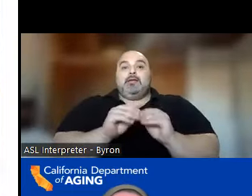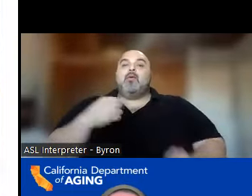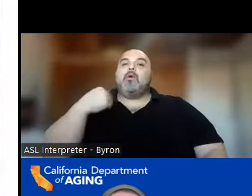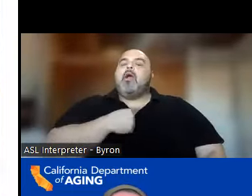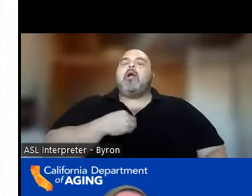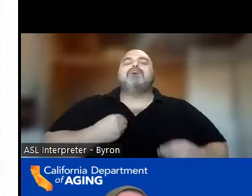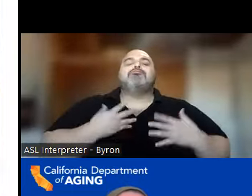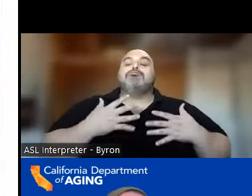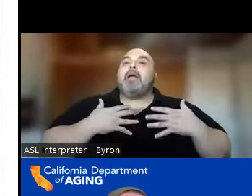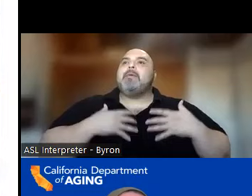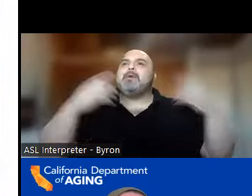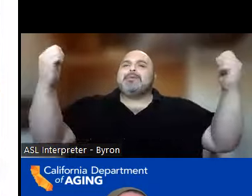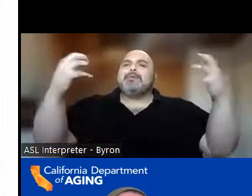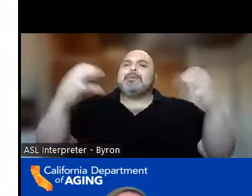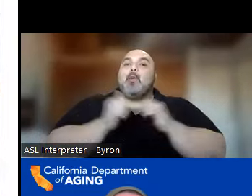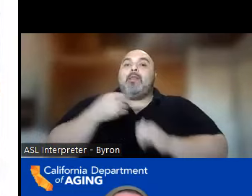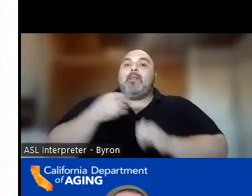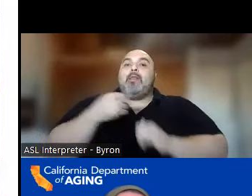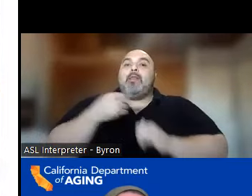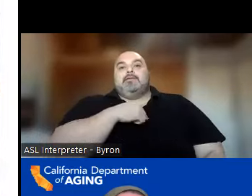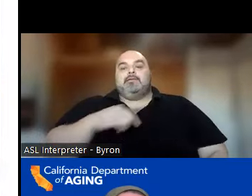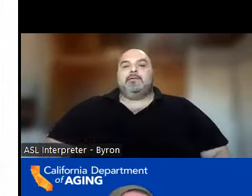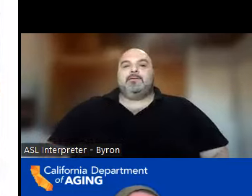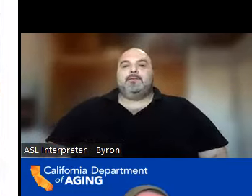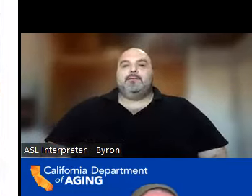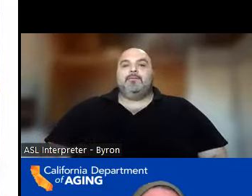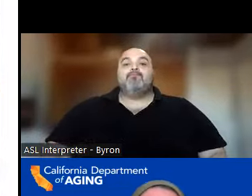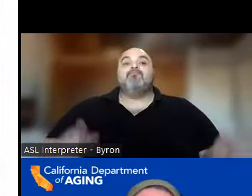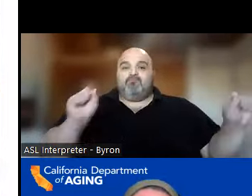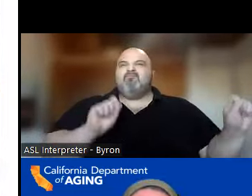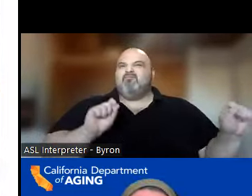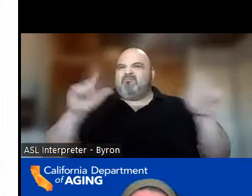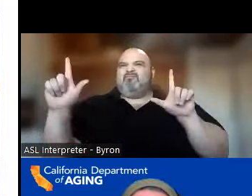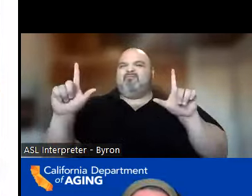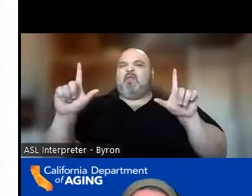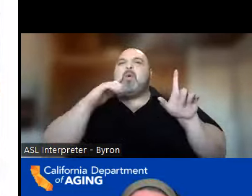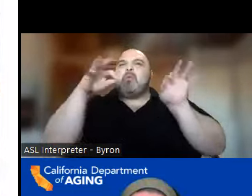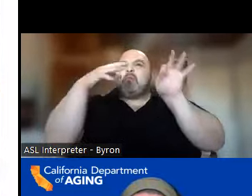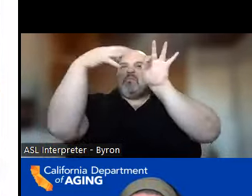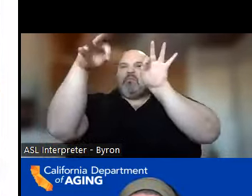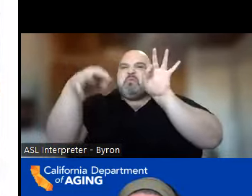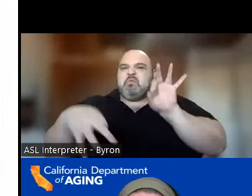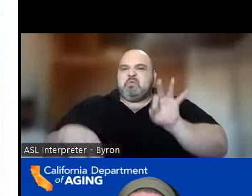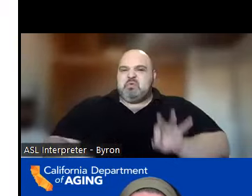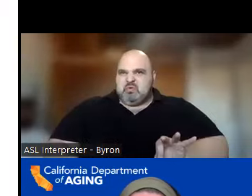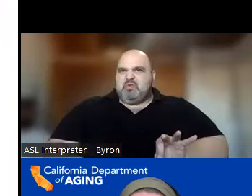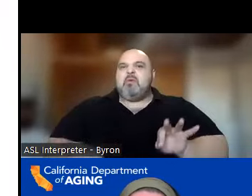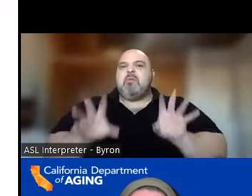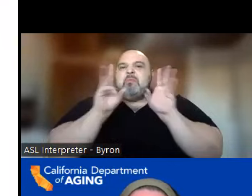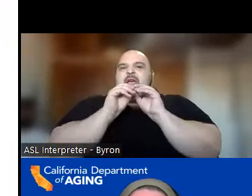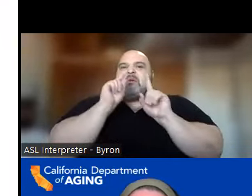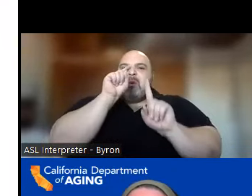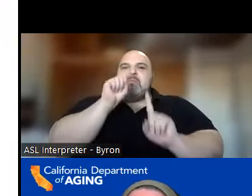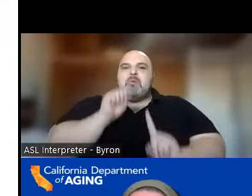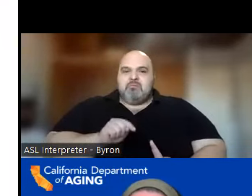here today with us. We can go to the next slide and just go over a few of the meeting logistics.